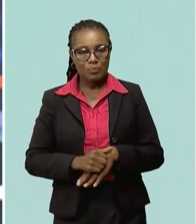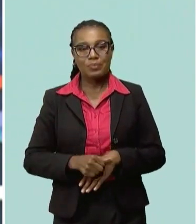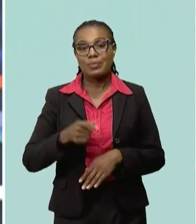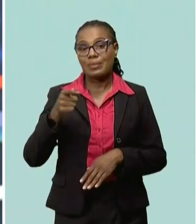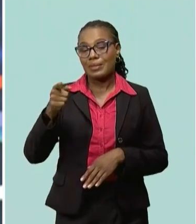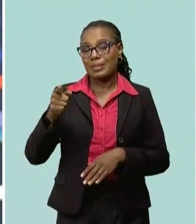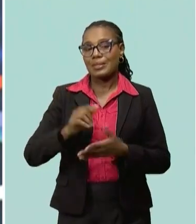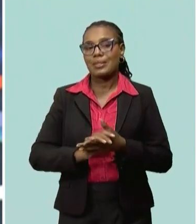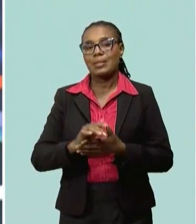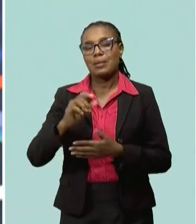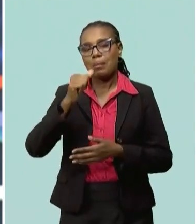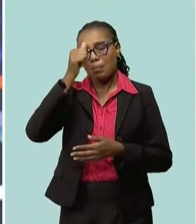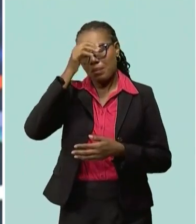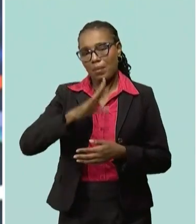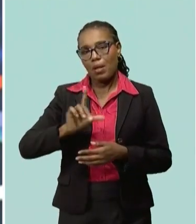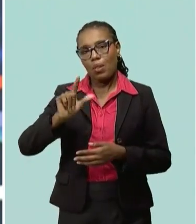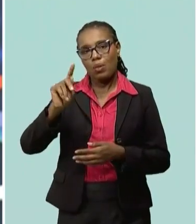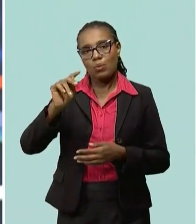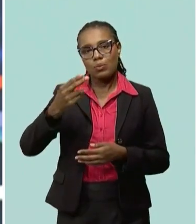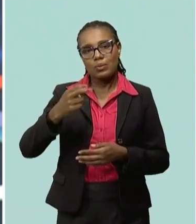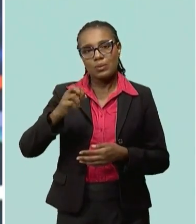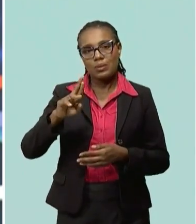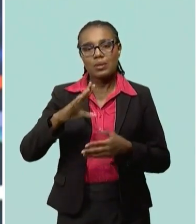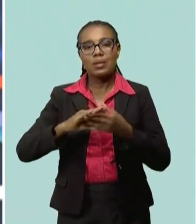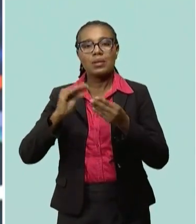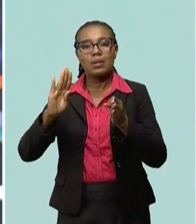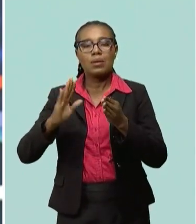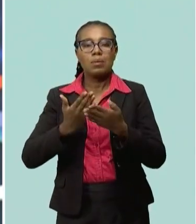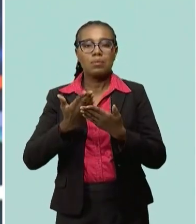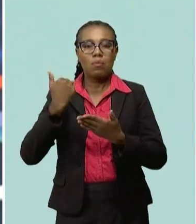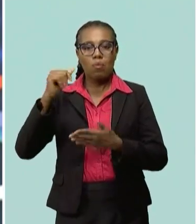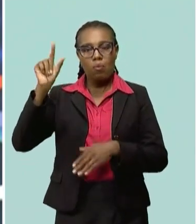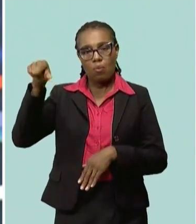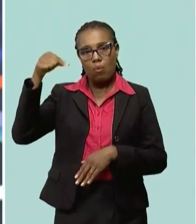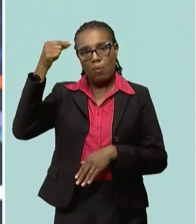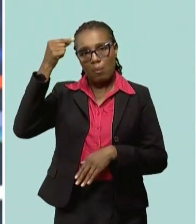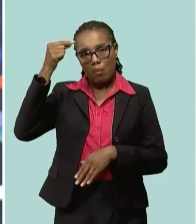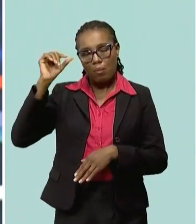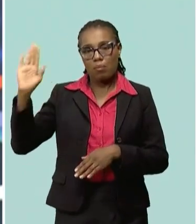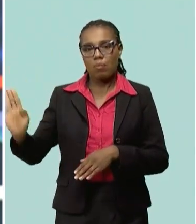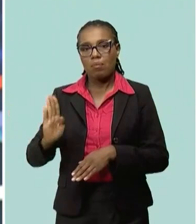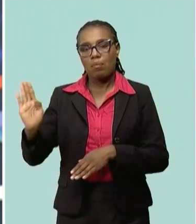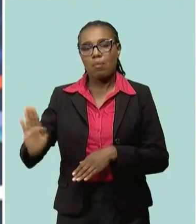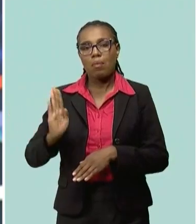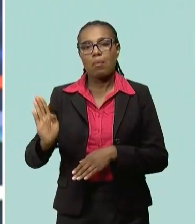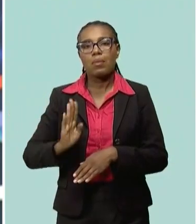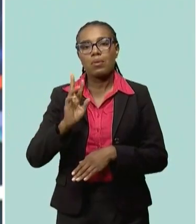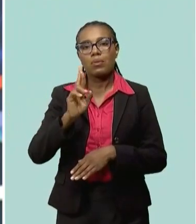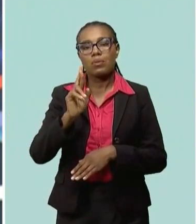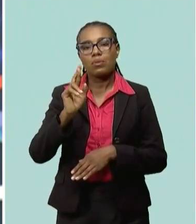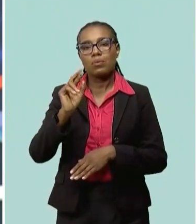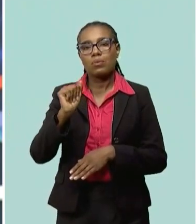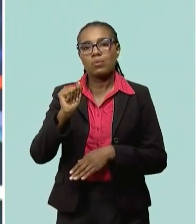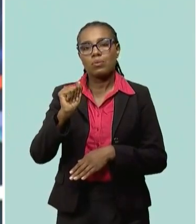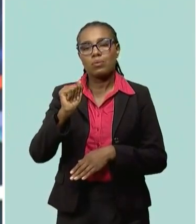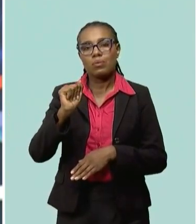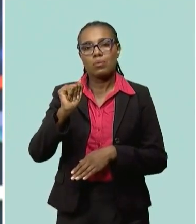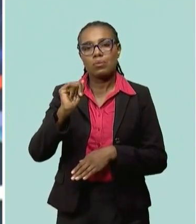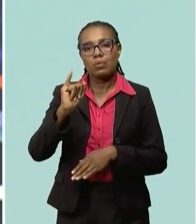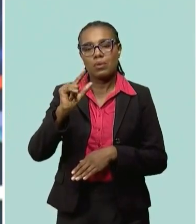it aims to convert the government-owned property of the former Barbados Railway into a multi-purpose trail for the